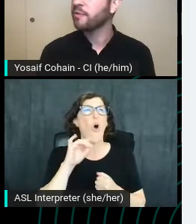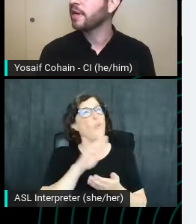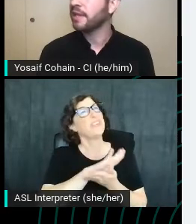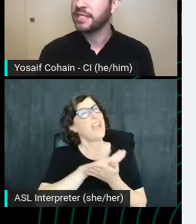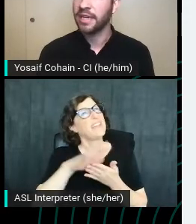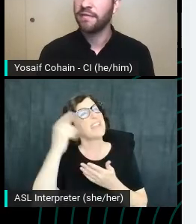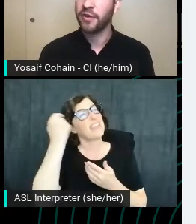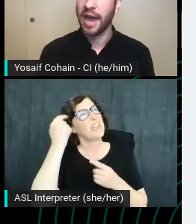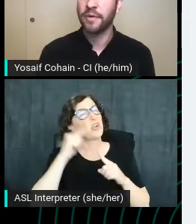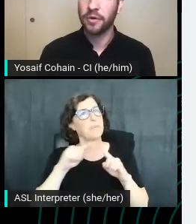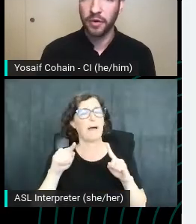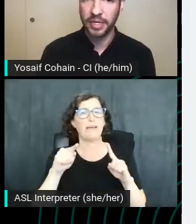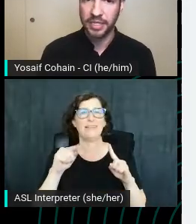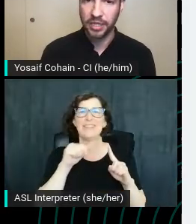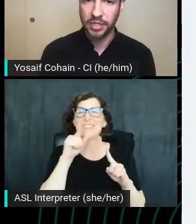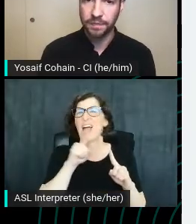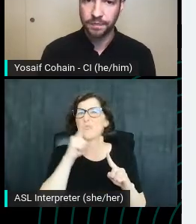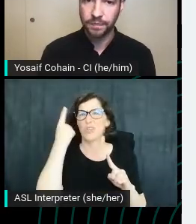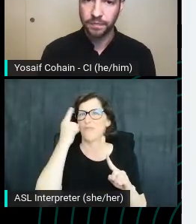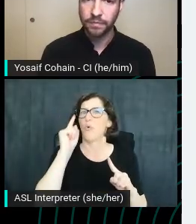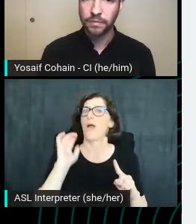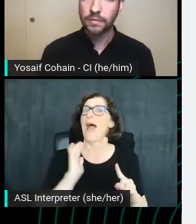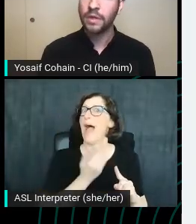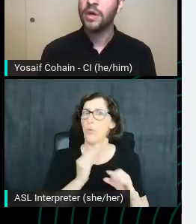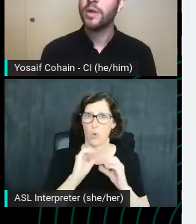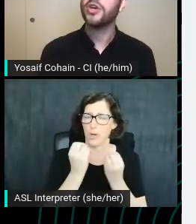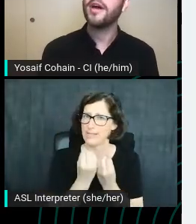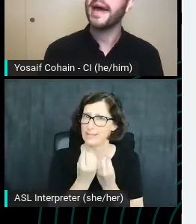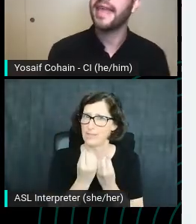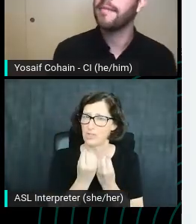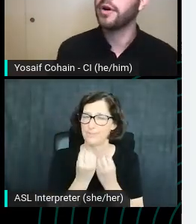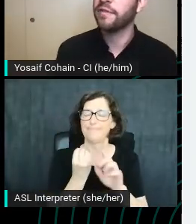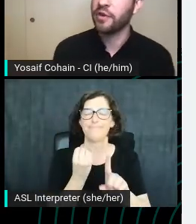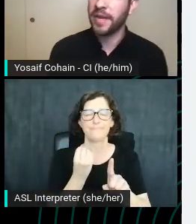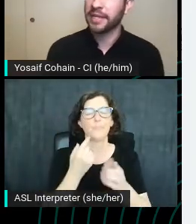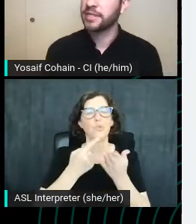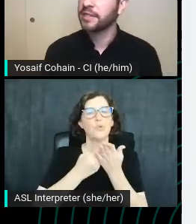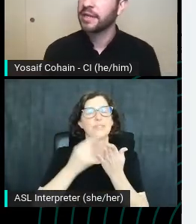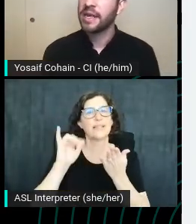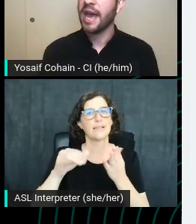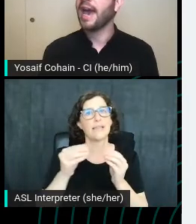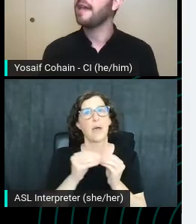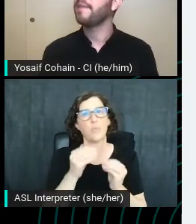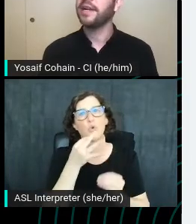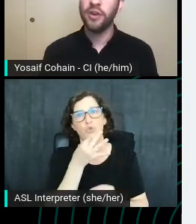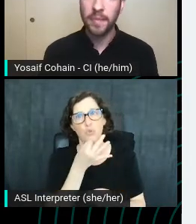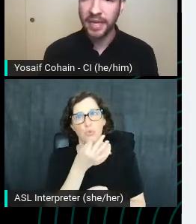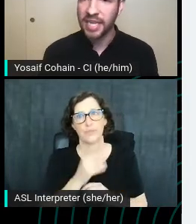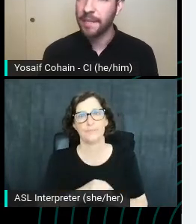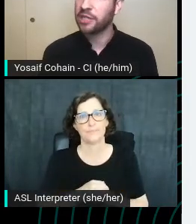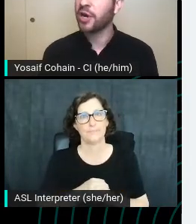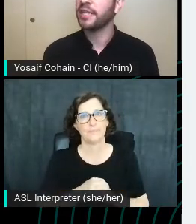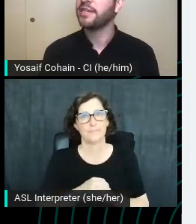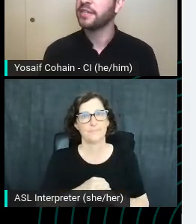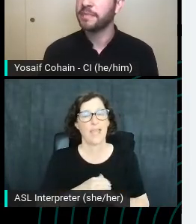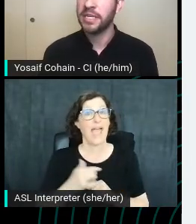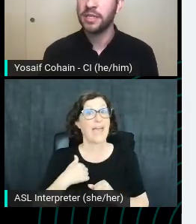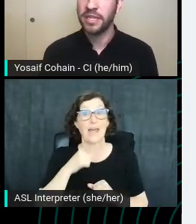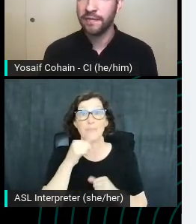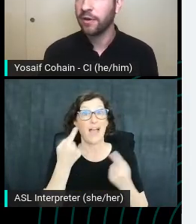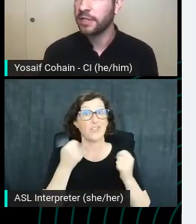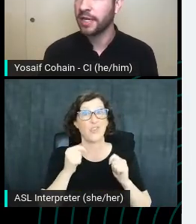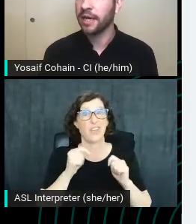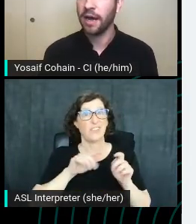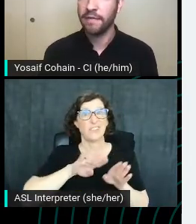but unrealistic for our organization. We'll talk about that more in a few minutes. And by no means am I trying to dismiss